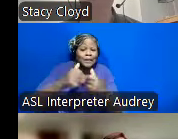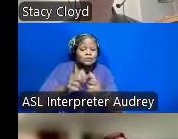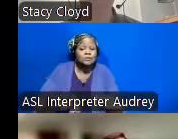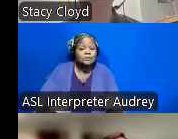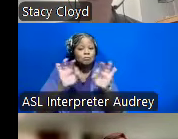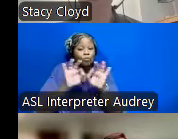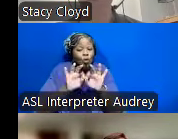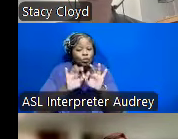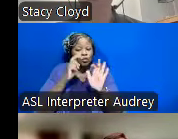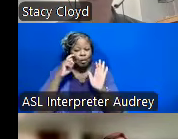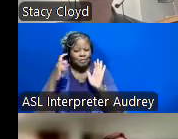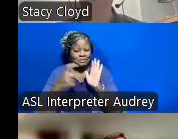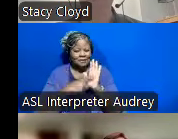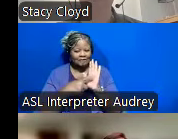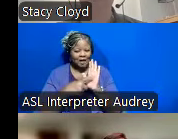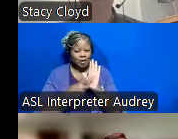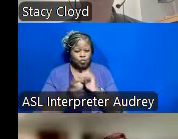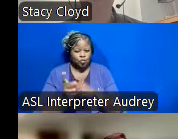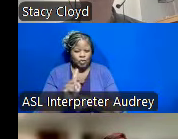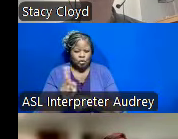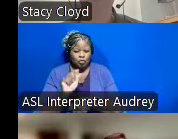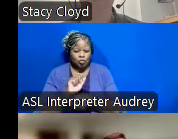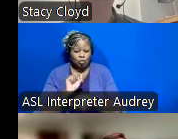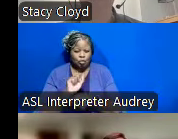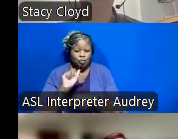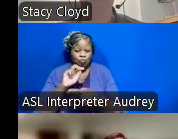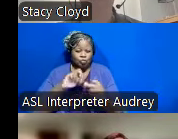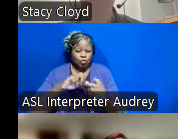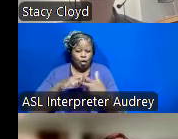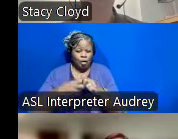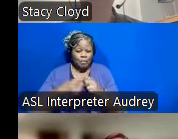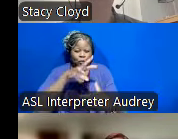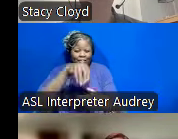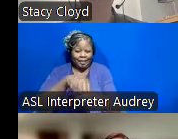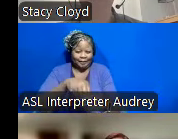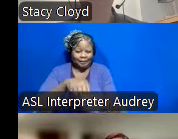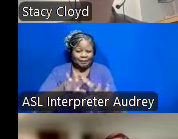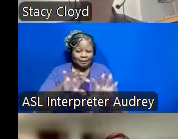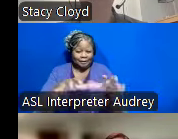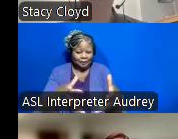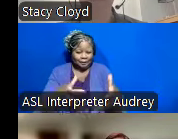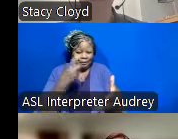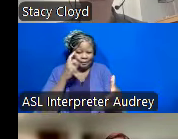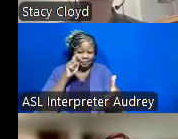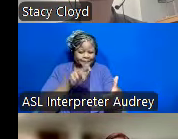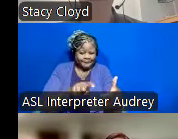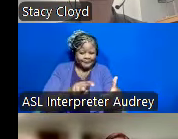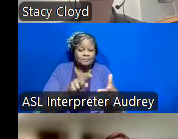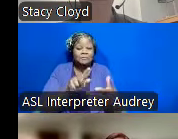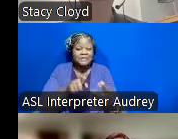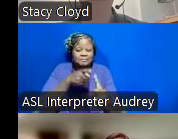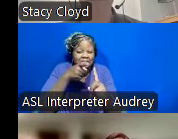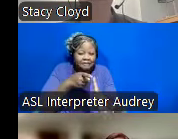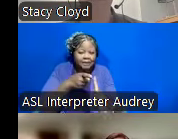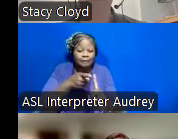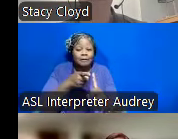to identify where that problem is within the agency and be as specific as possible